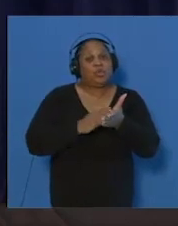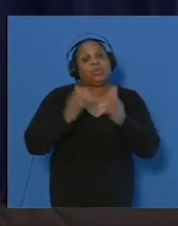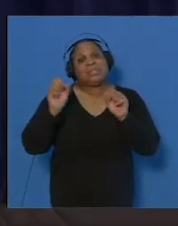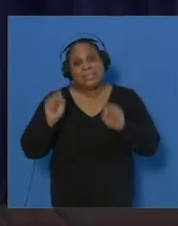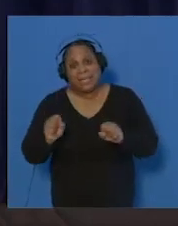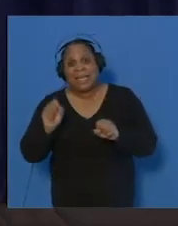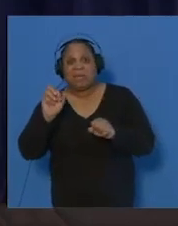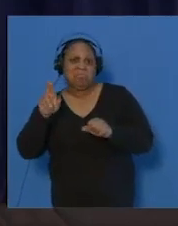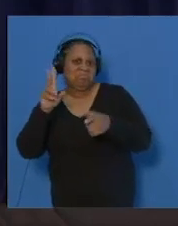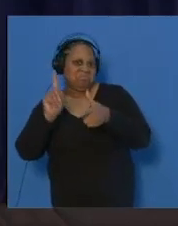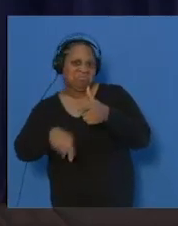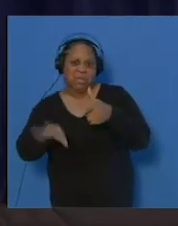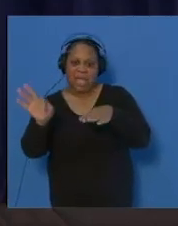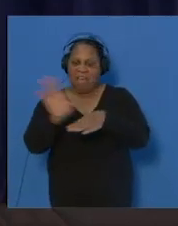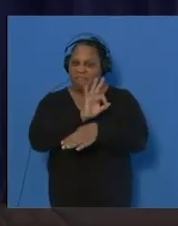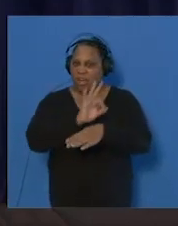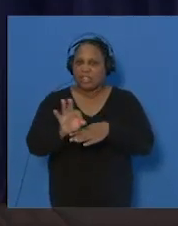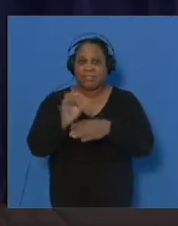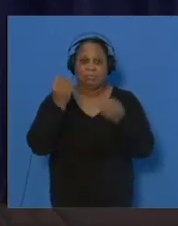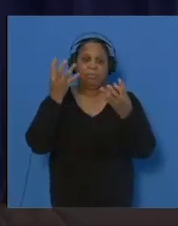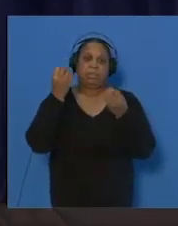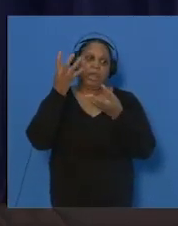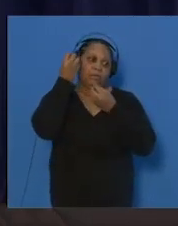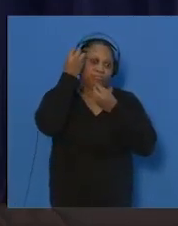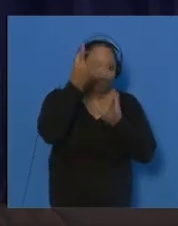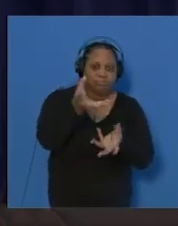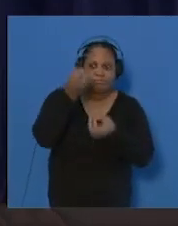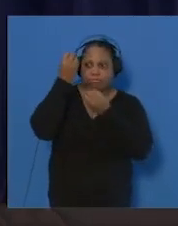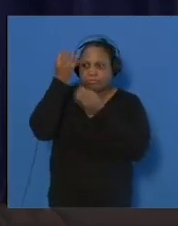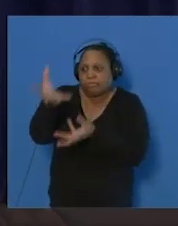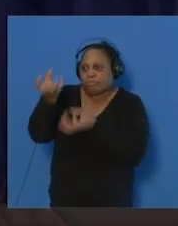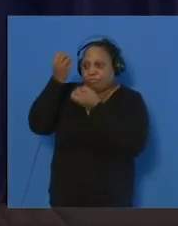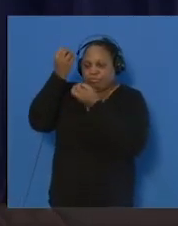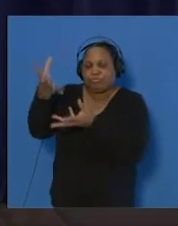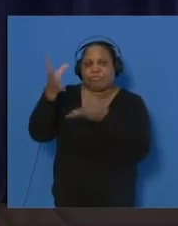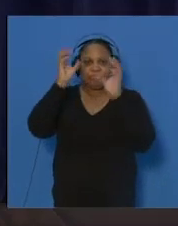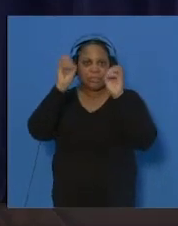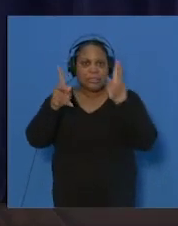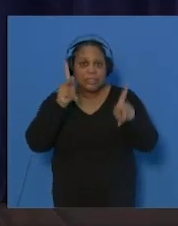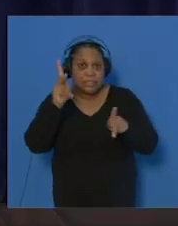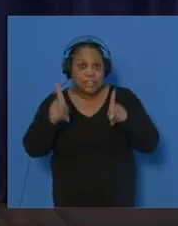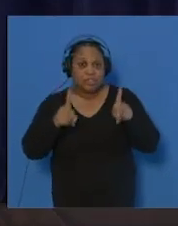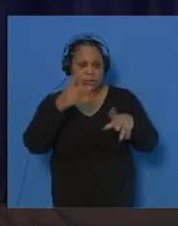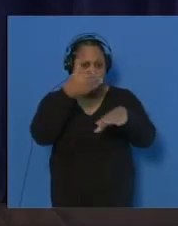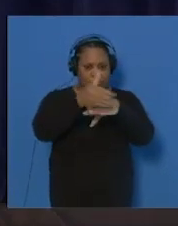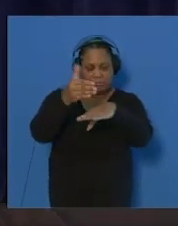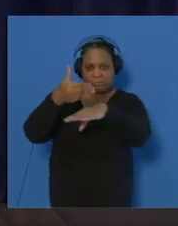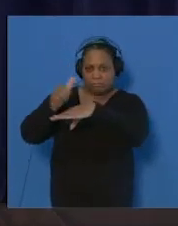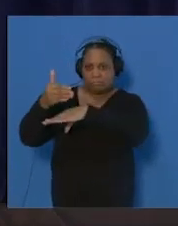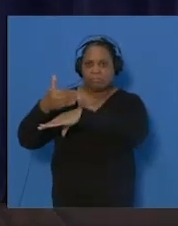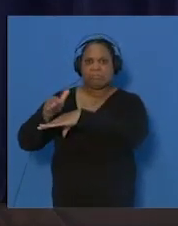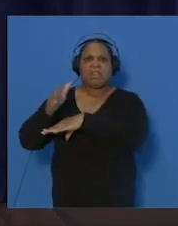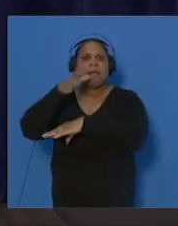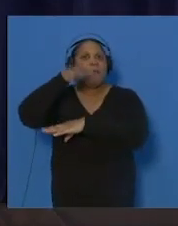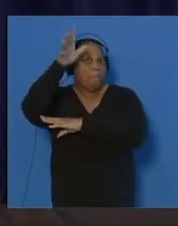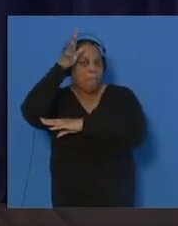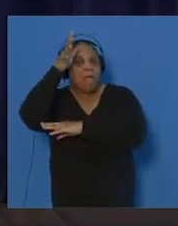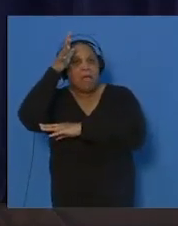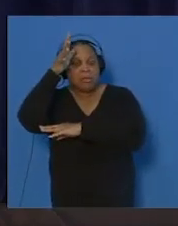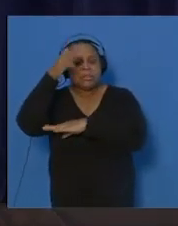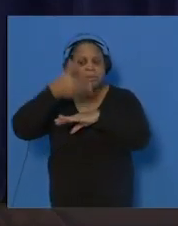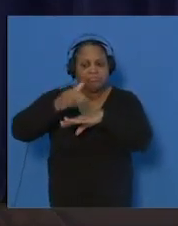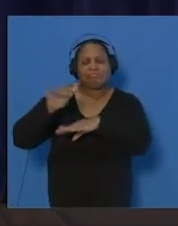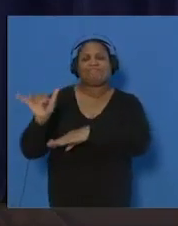function. So I know that there's a lot of particular information that has been sent out to teachers. There's information that will be sent out to parents.